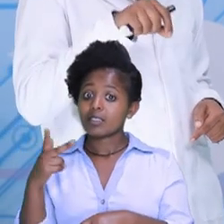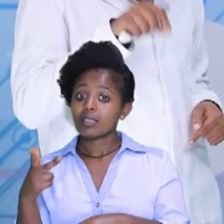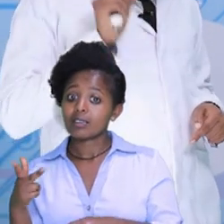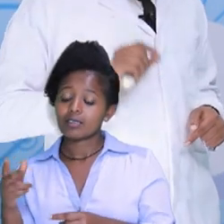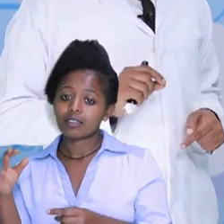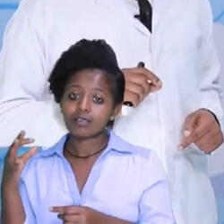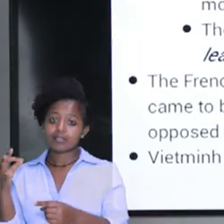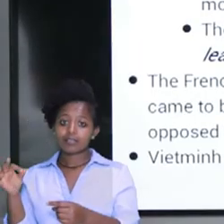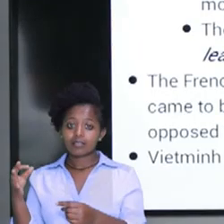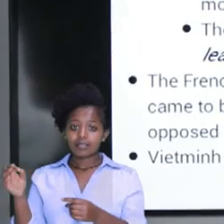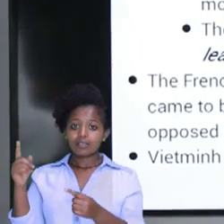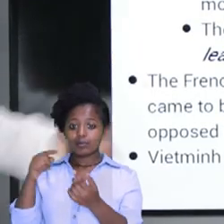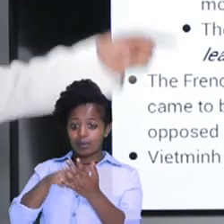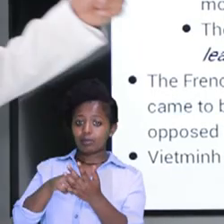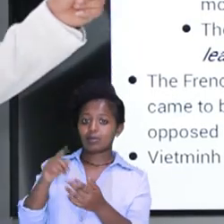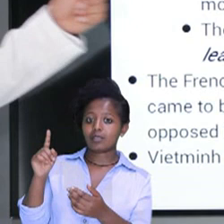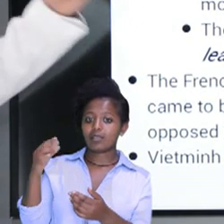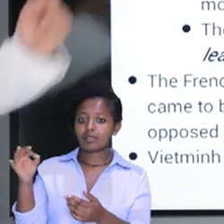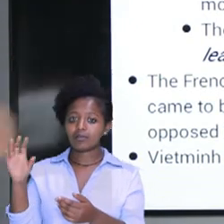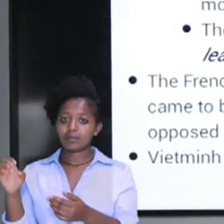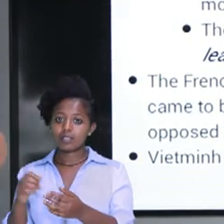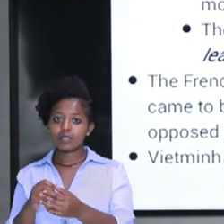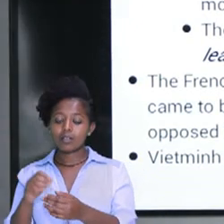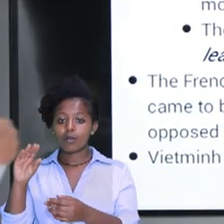from 1941, Ho Chi